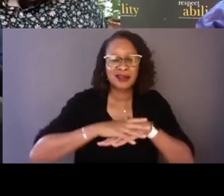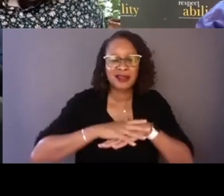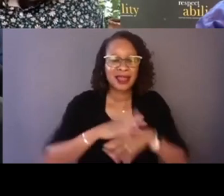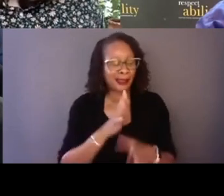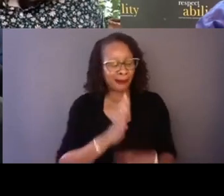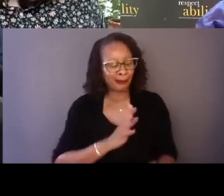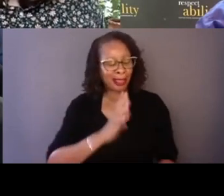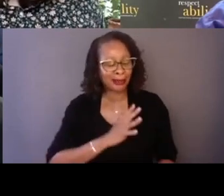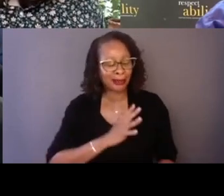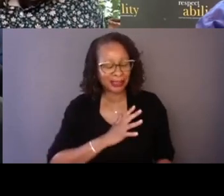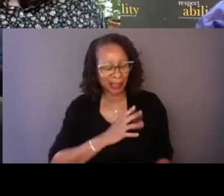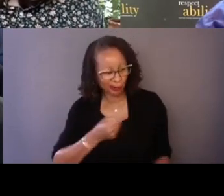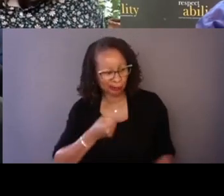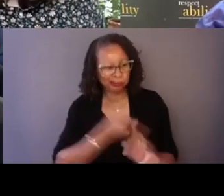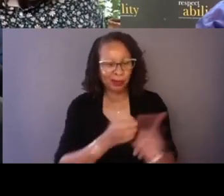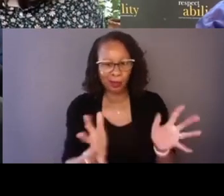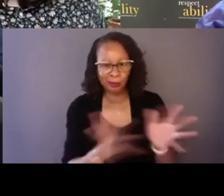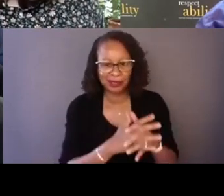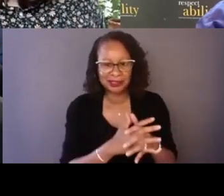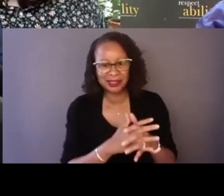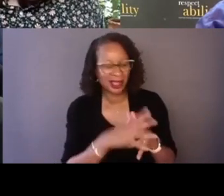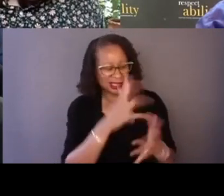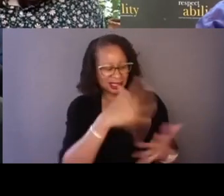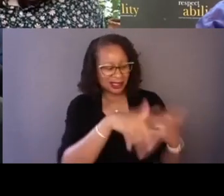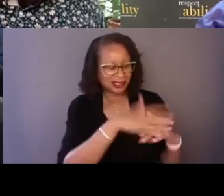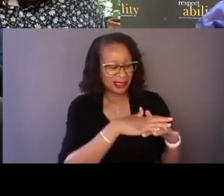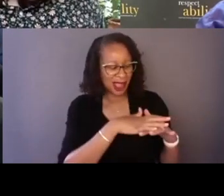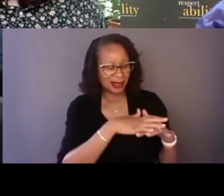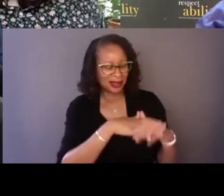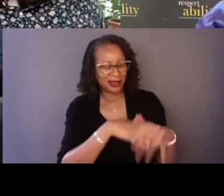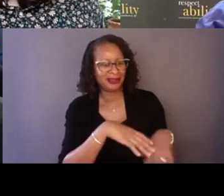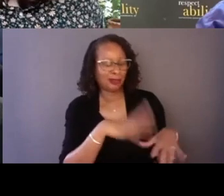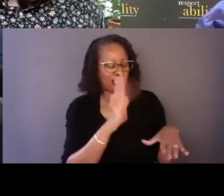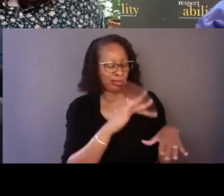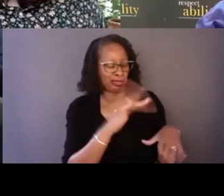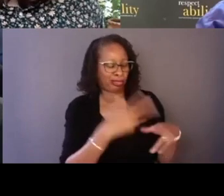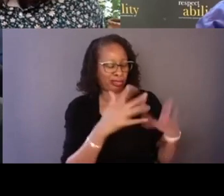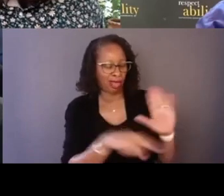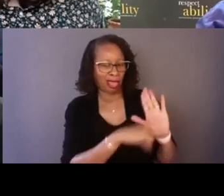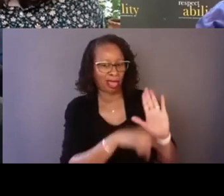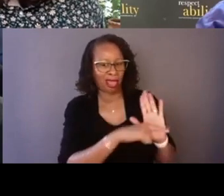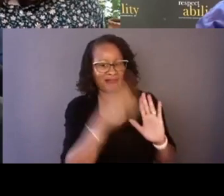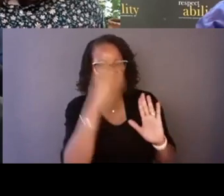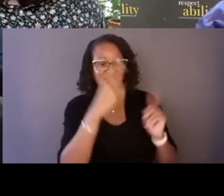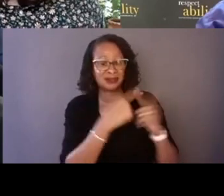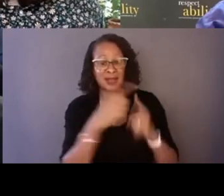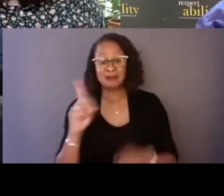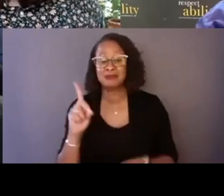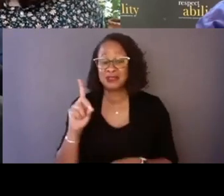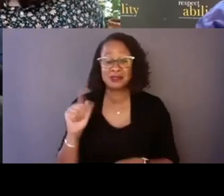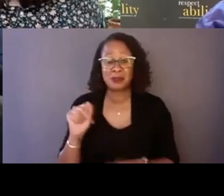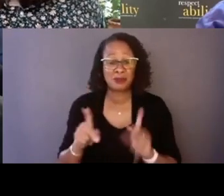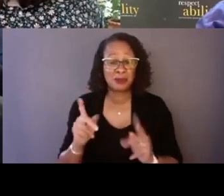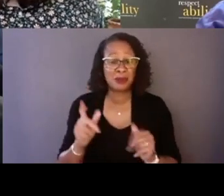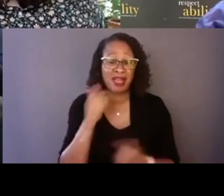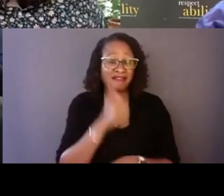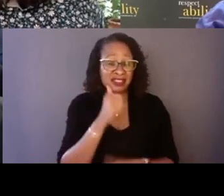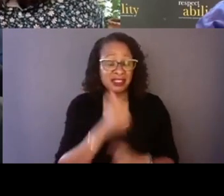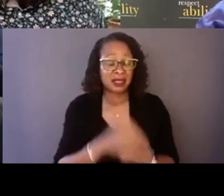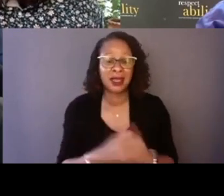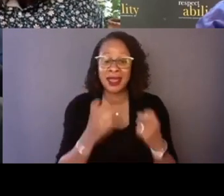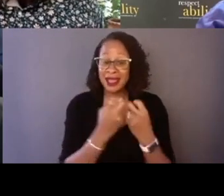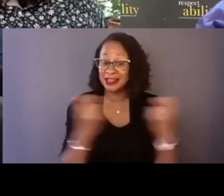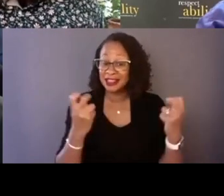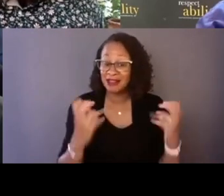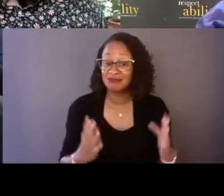societal stigma about the capabilities of people with disabilities on a daily basis. And it's an honor to have this panel